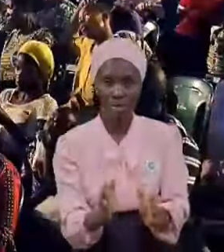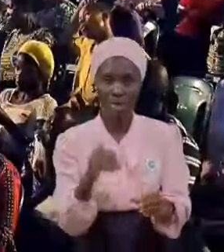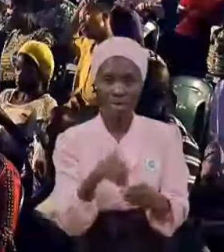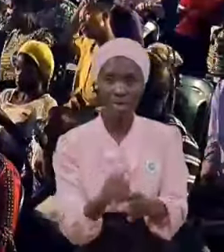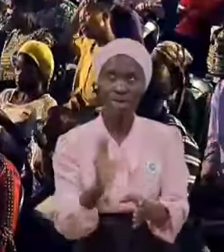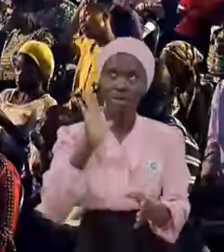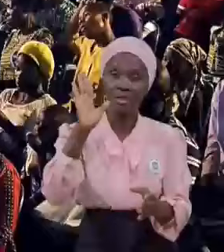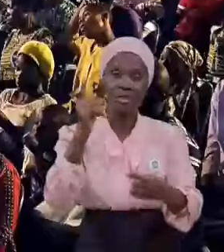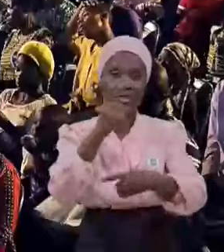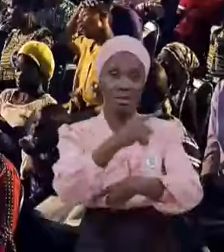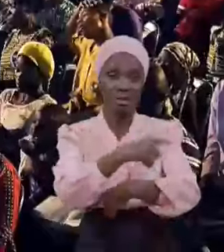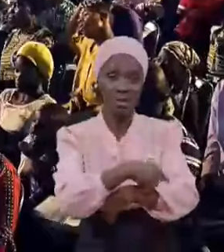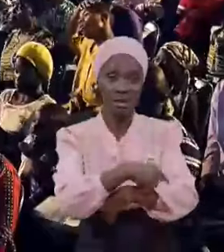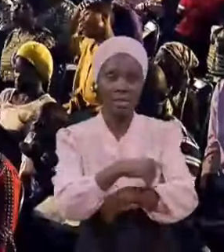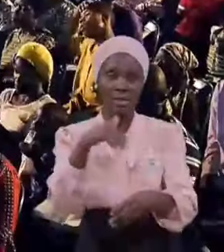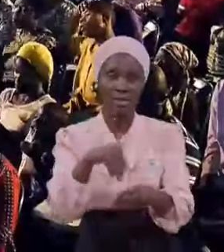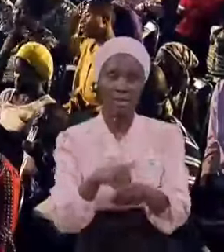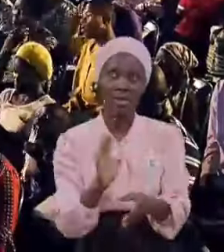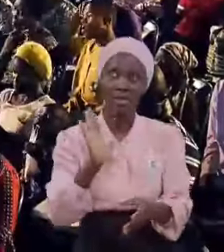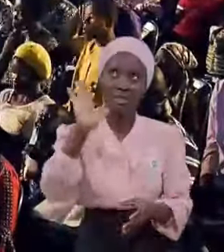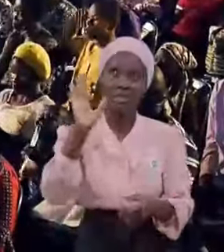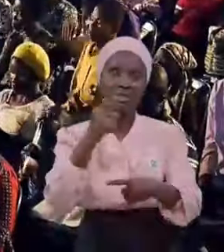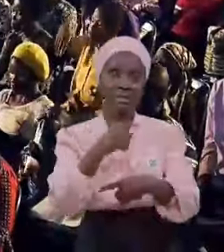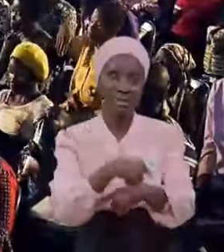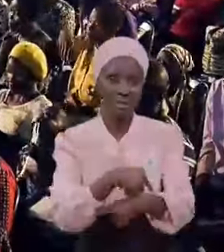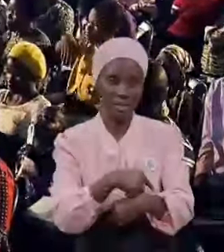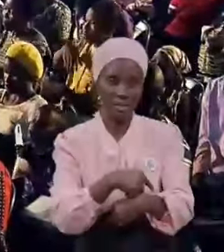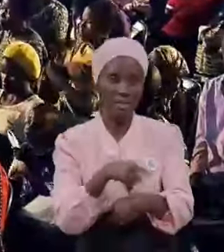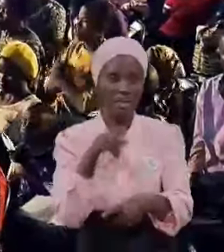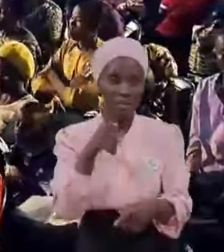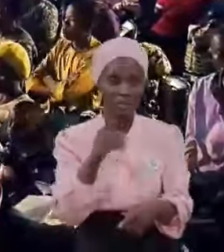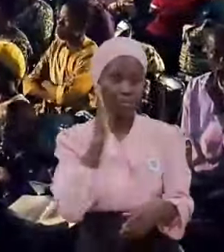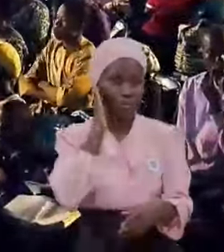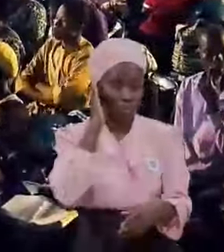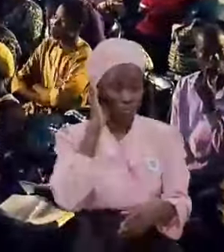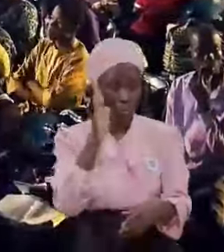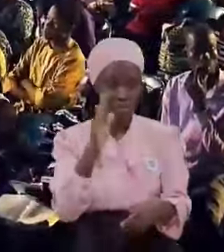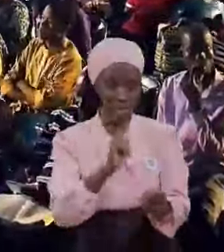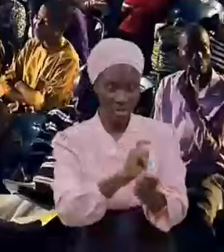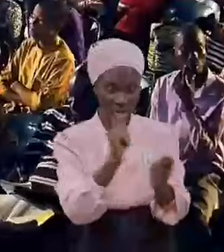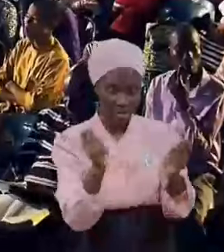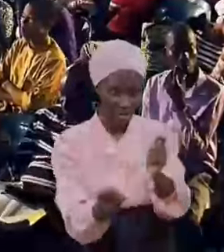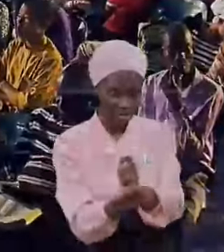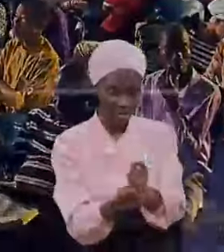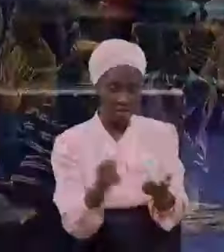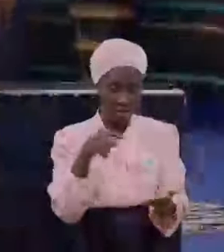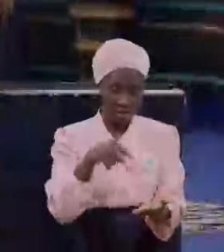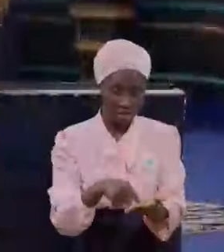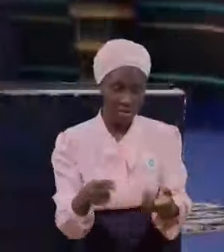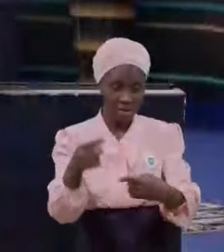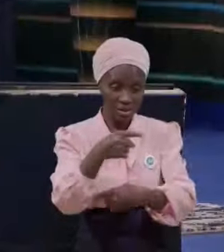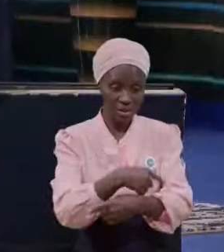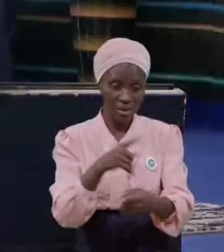You turn this day to his day. The day you meet Christ, his